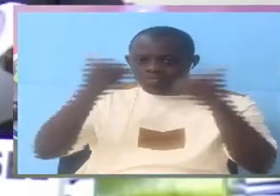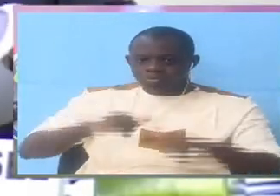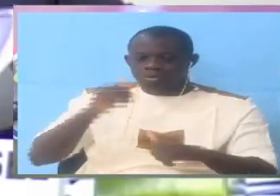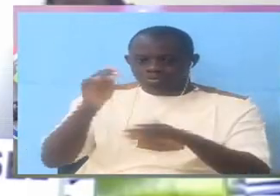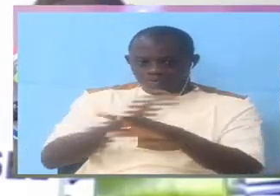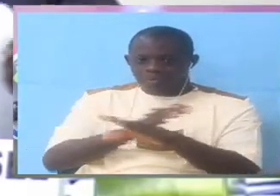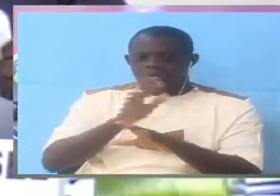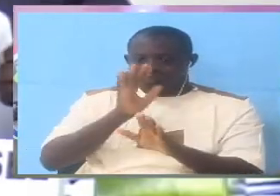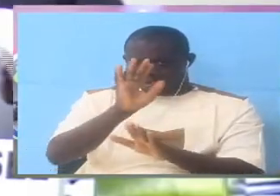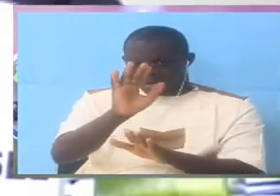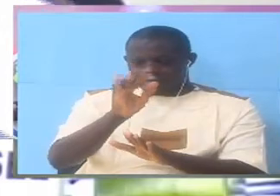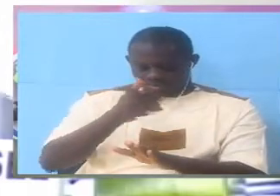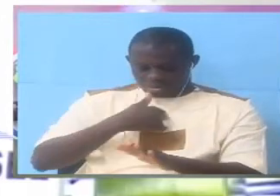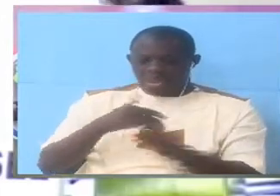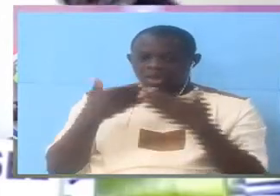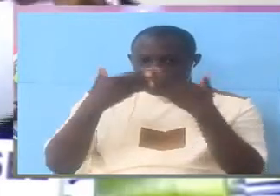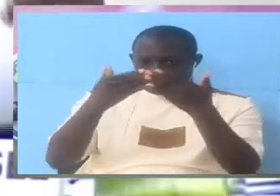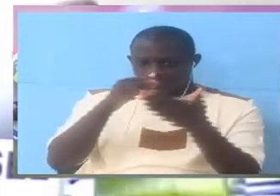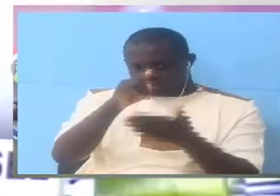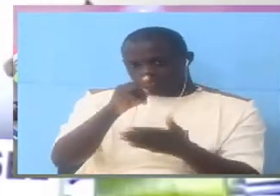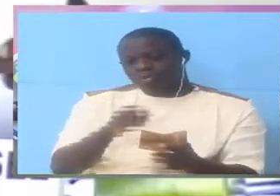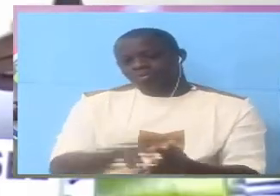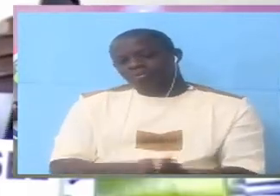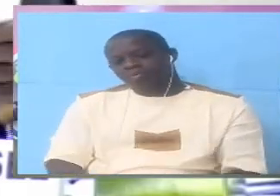me tell you. Yeah.